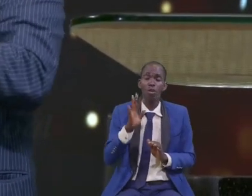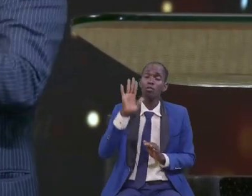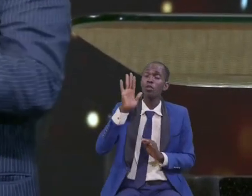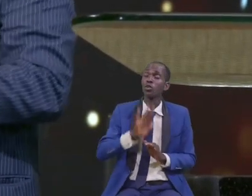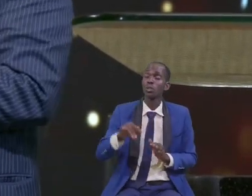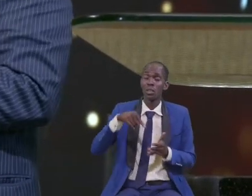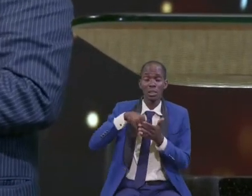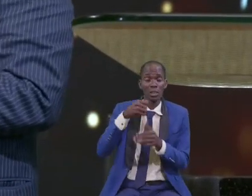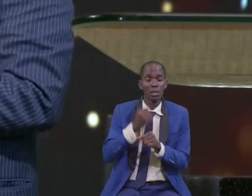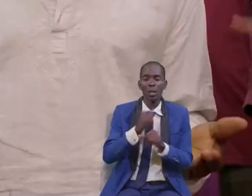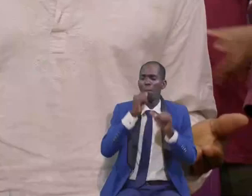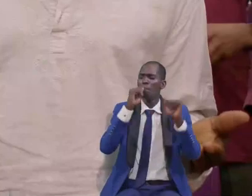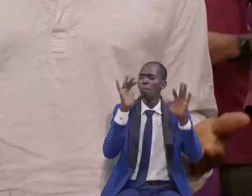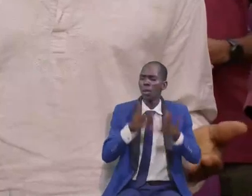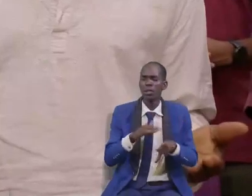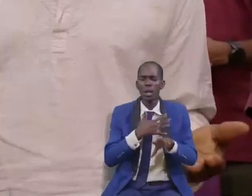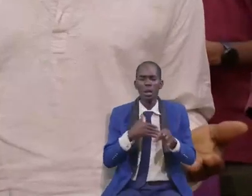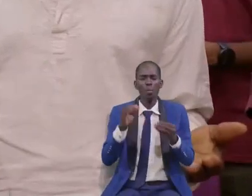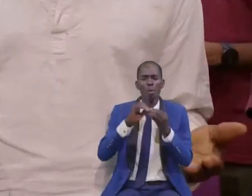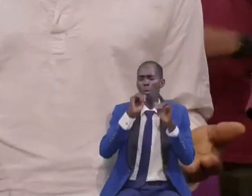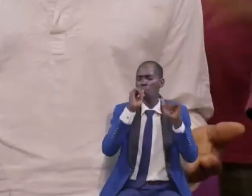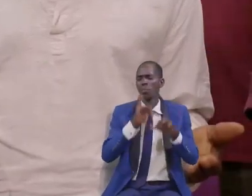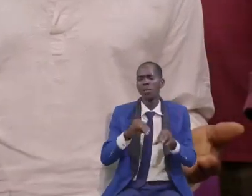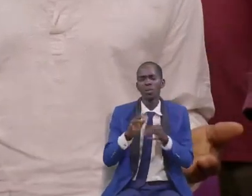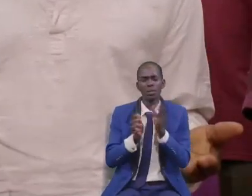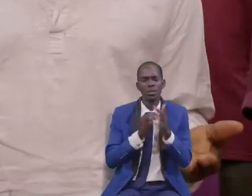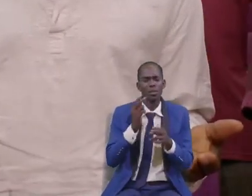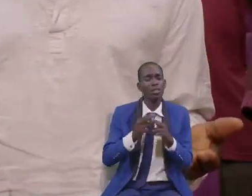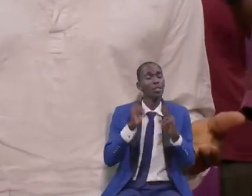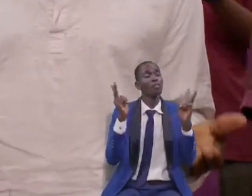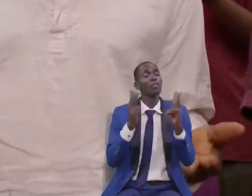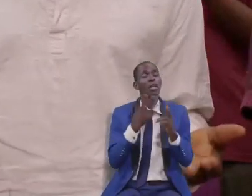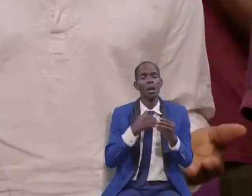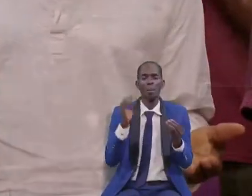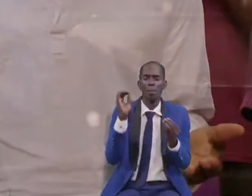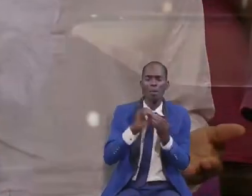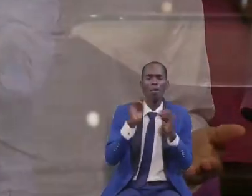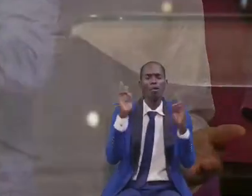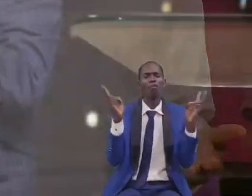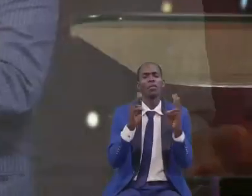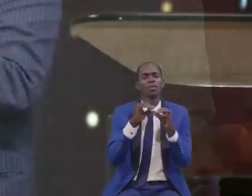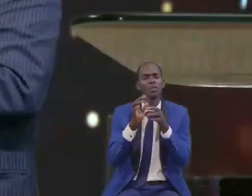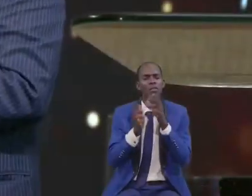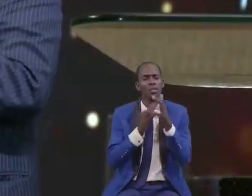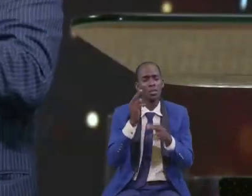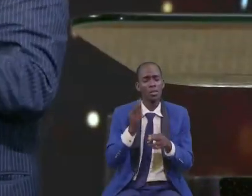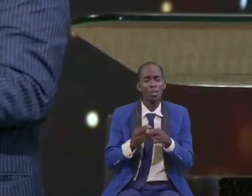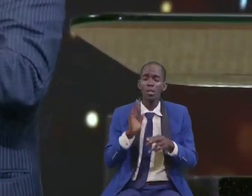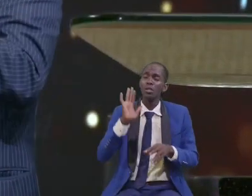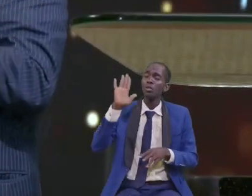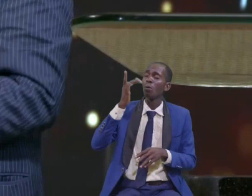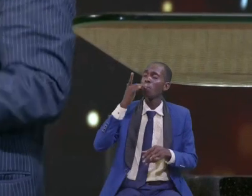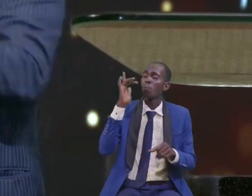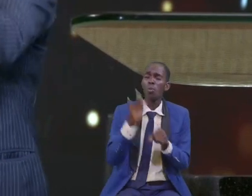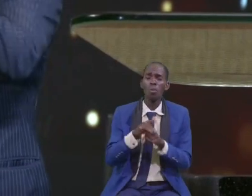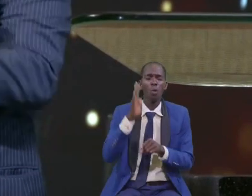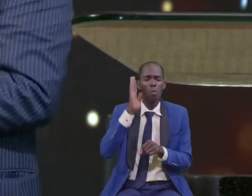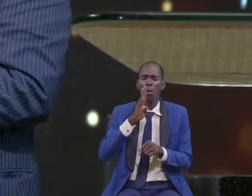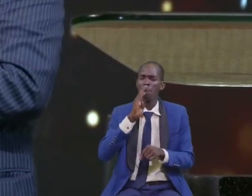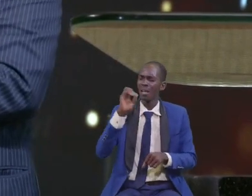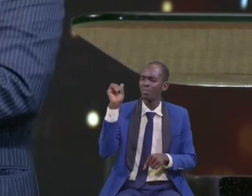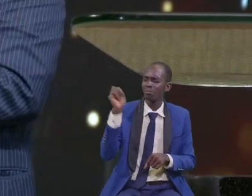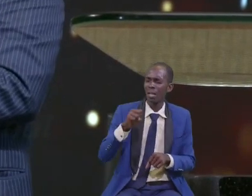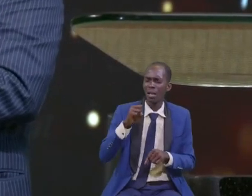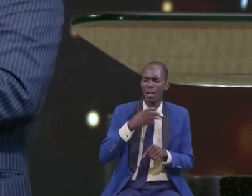blessing upon blessing, victory upon victory. And Lord, your promises will be yes and